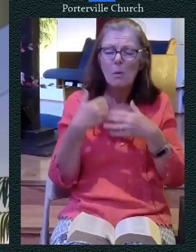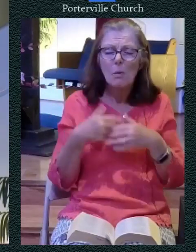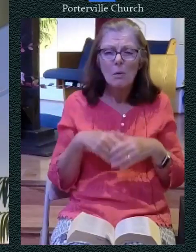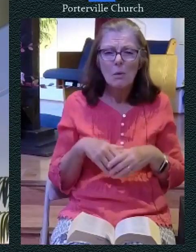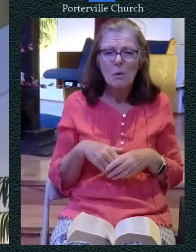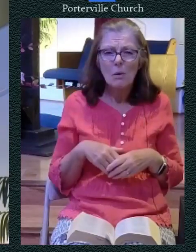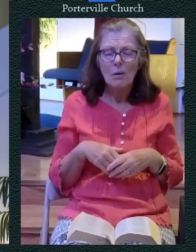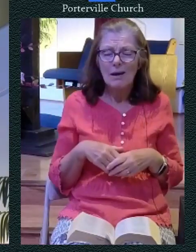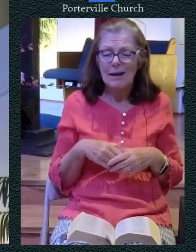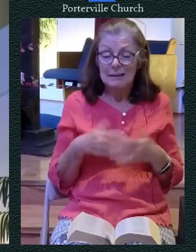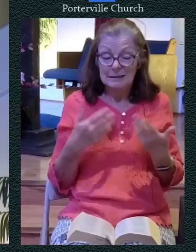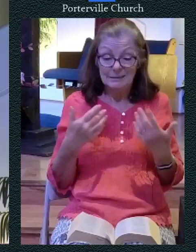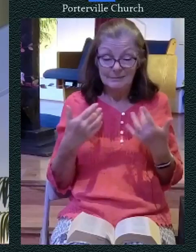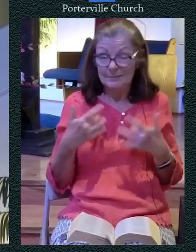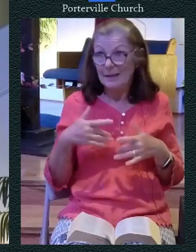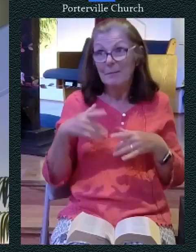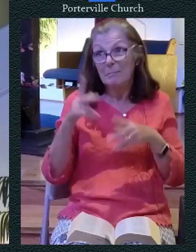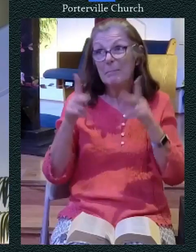I am.